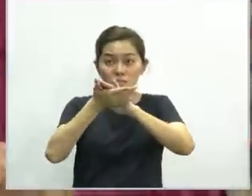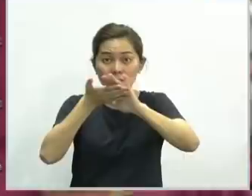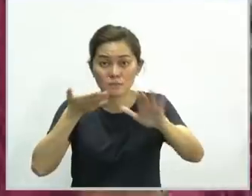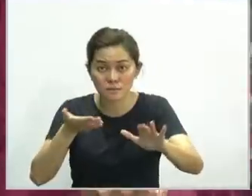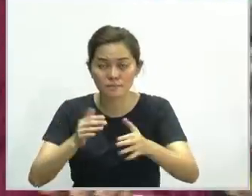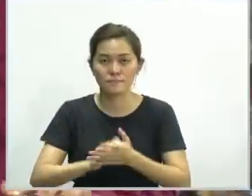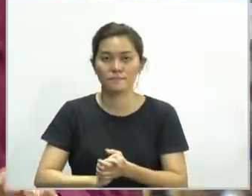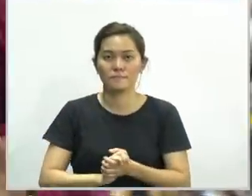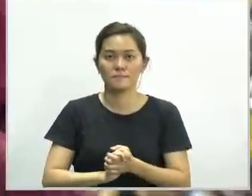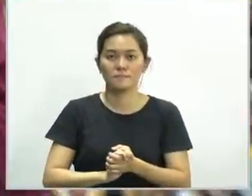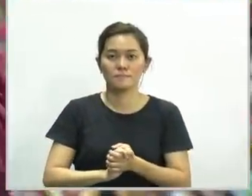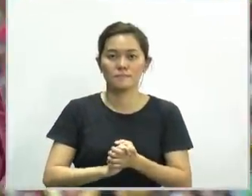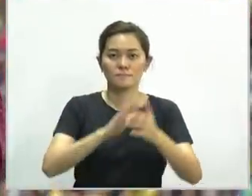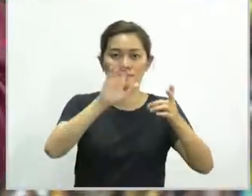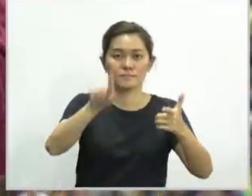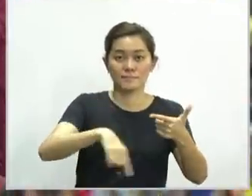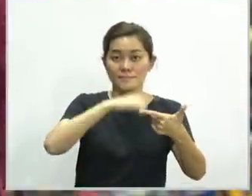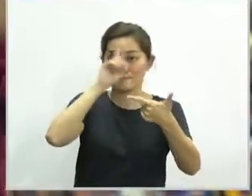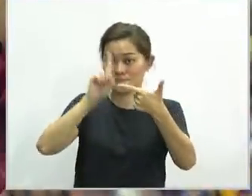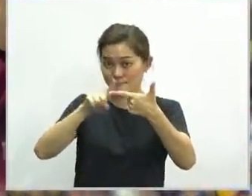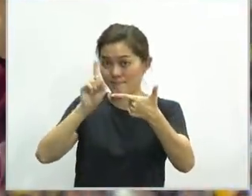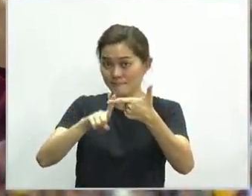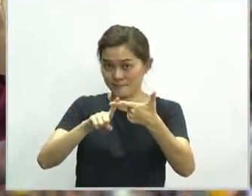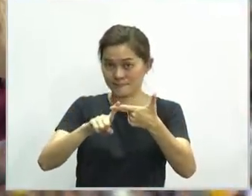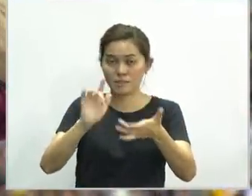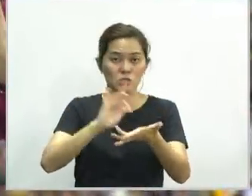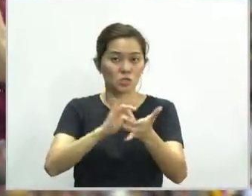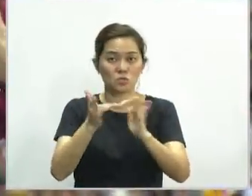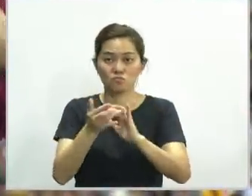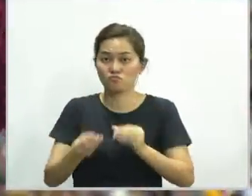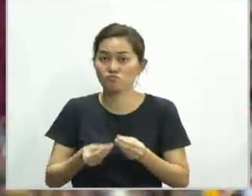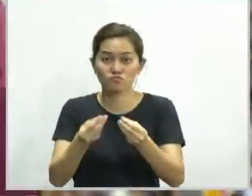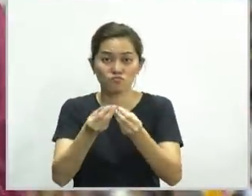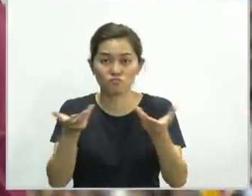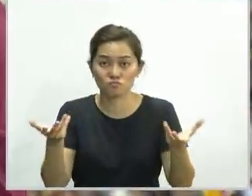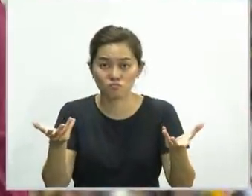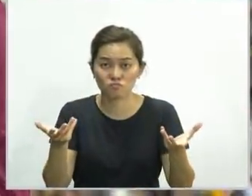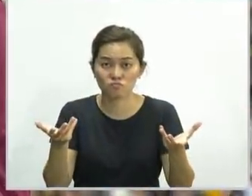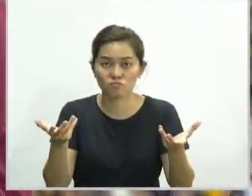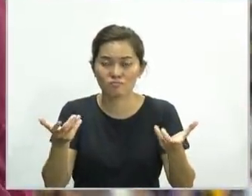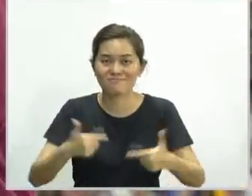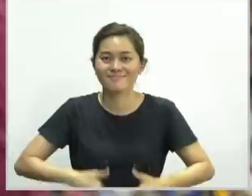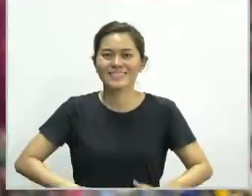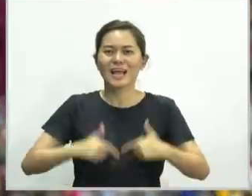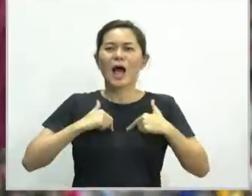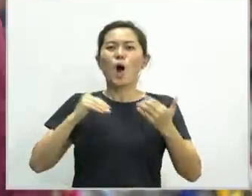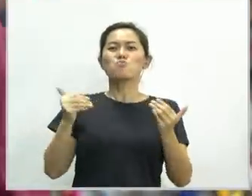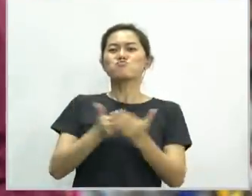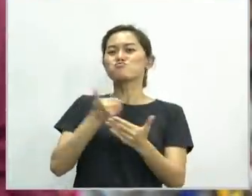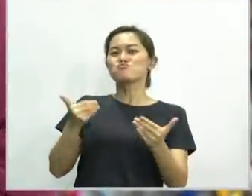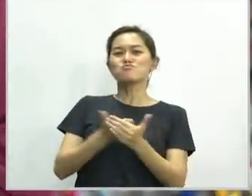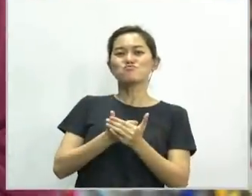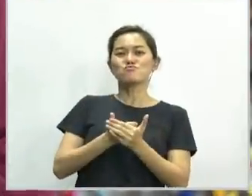Secondly, Jesus is offering us new life